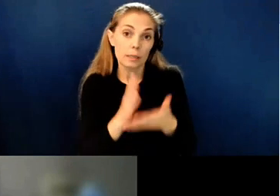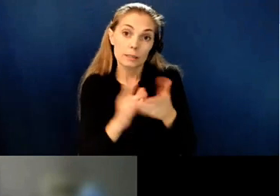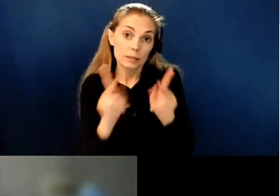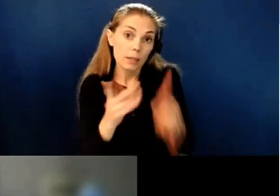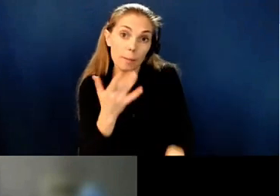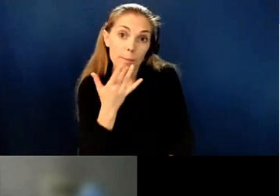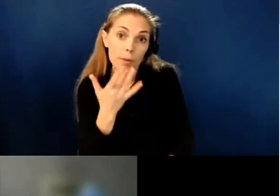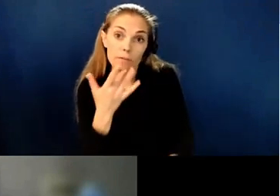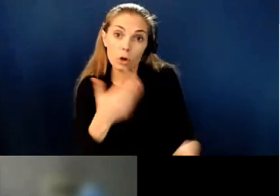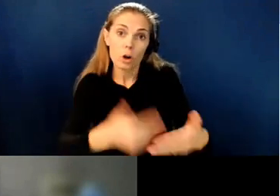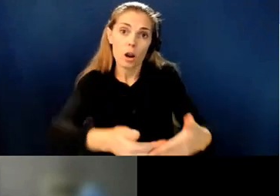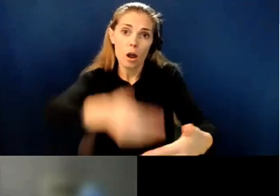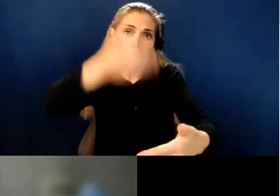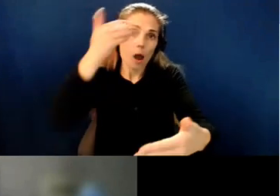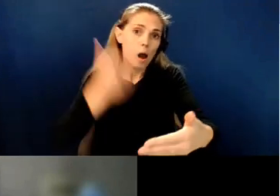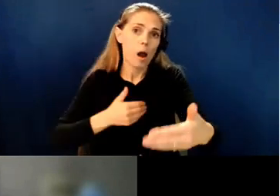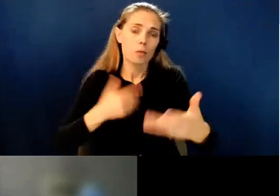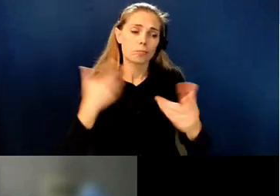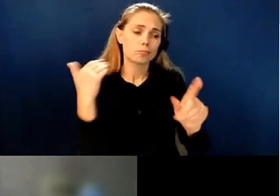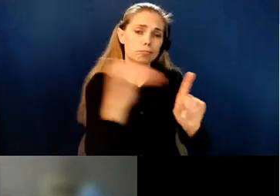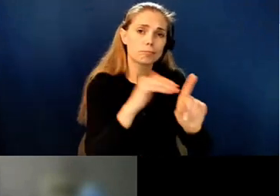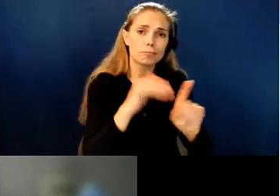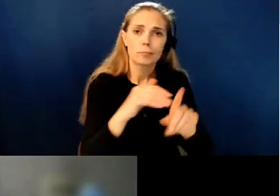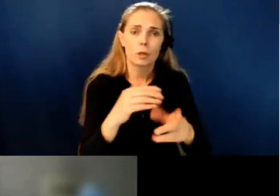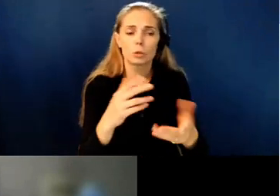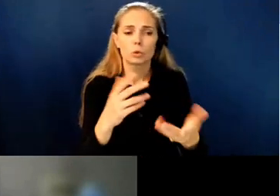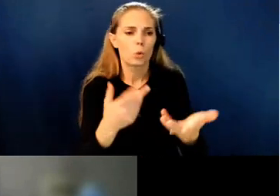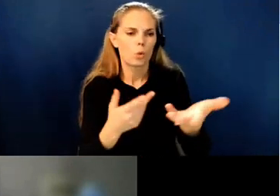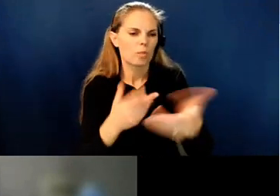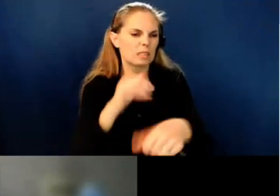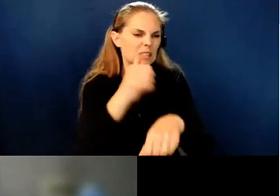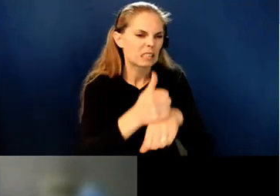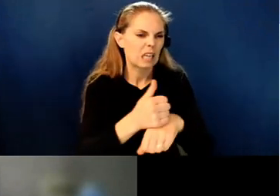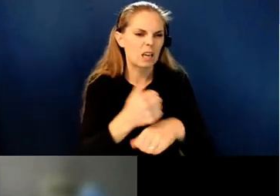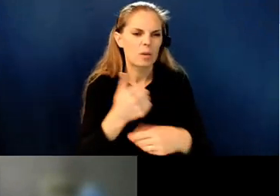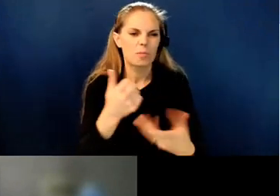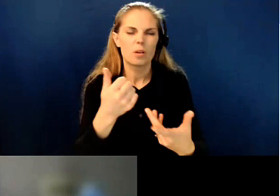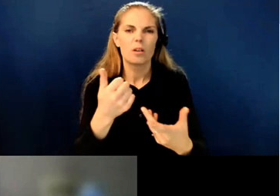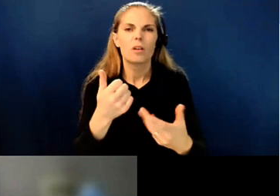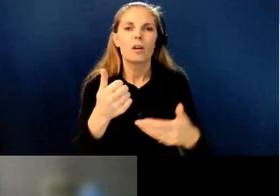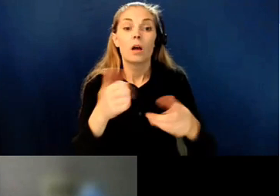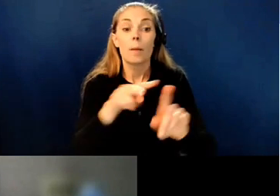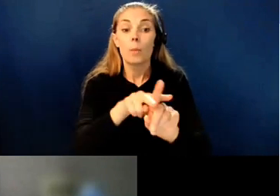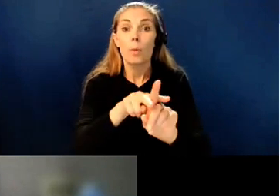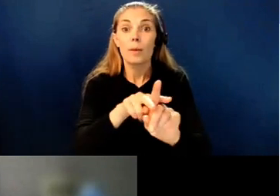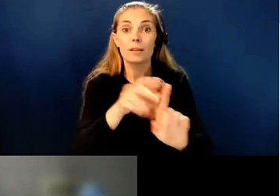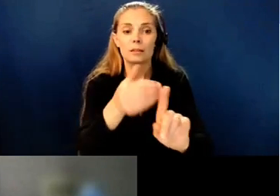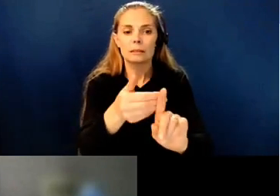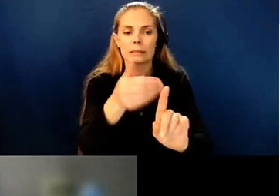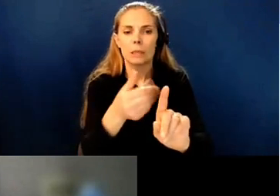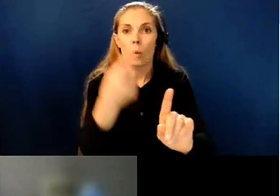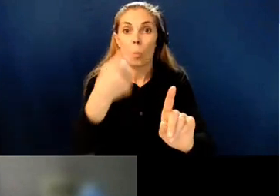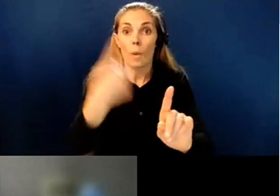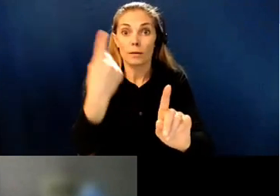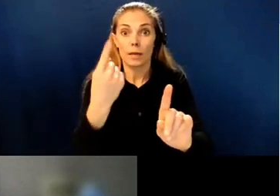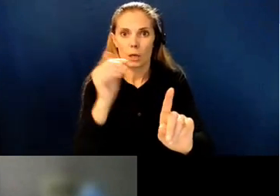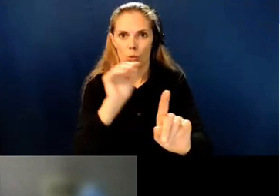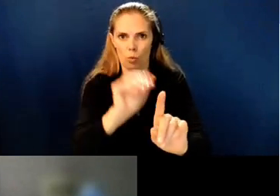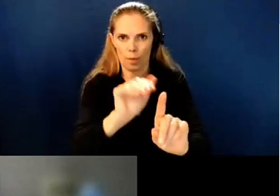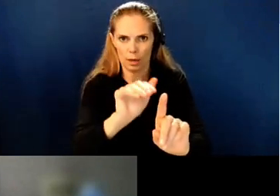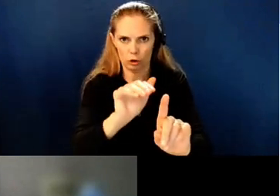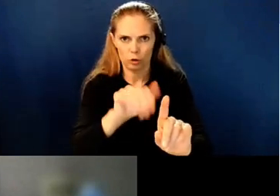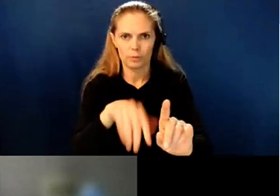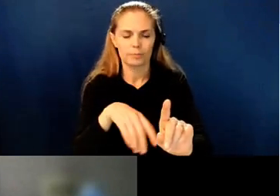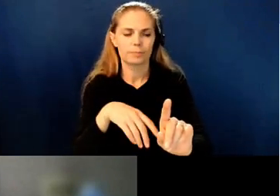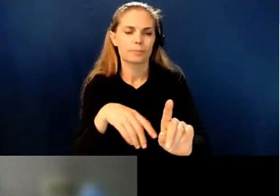send one day in advance of the appointment. I'm going to send one 7 days in advance of the appointment, and I send one 2 hours